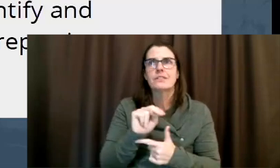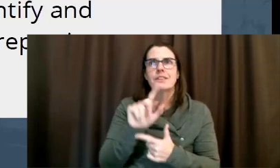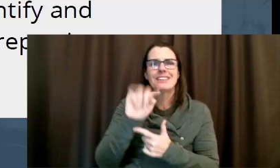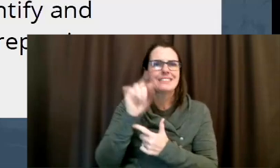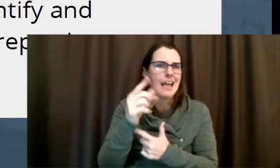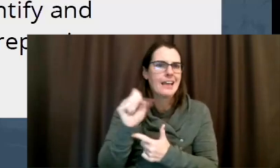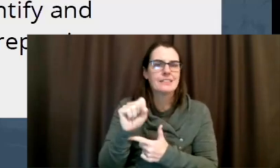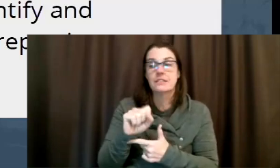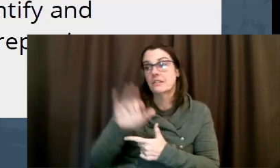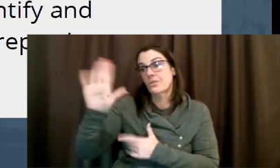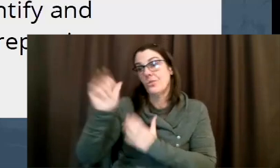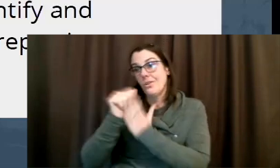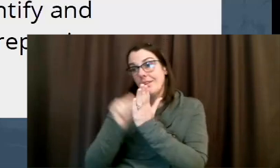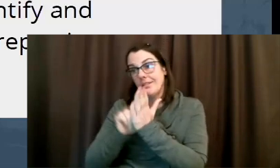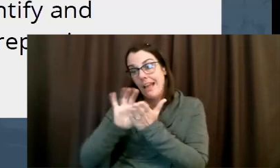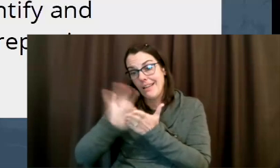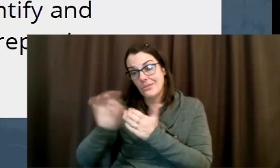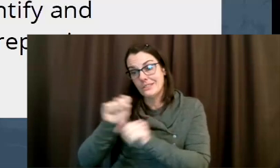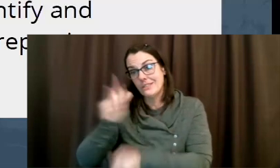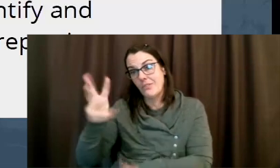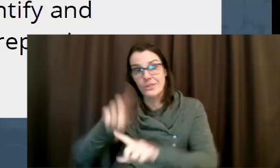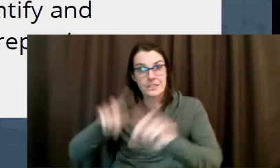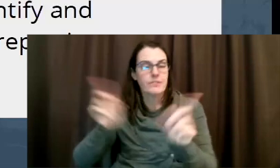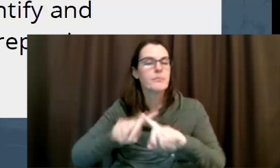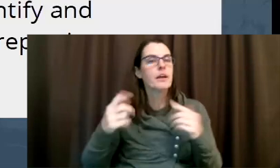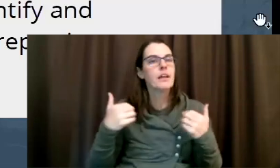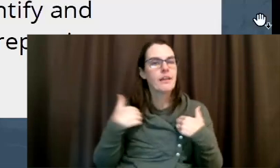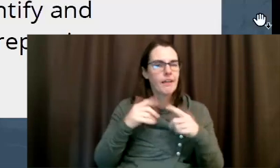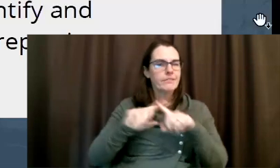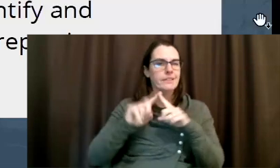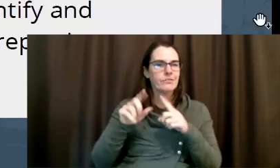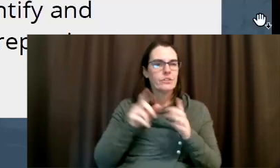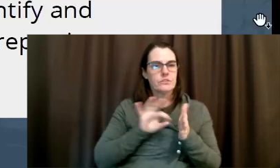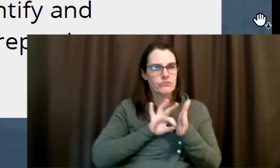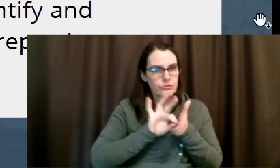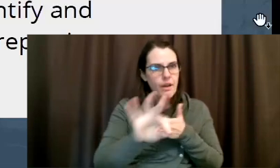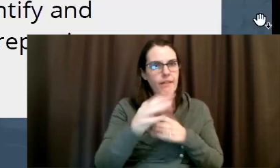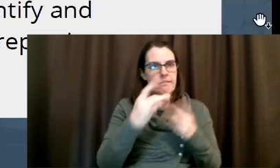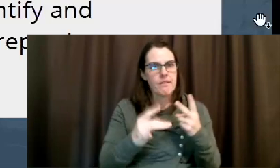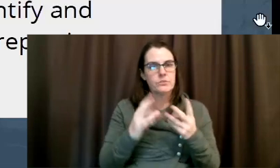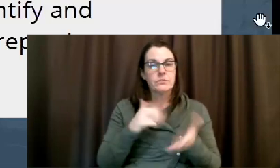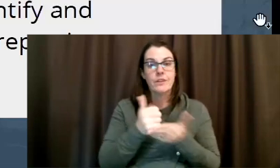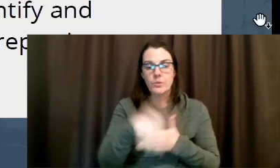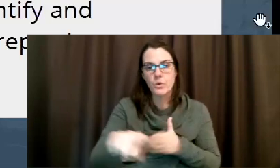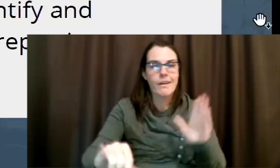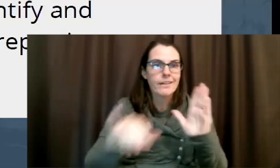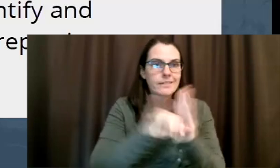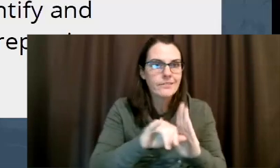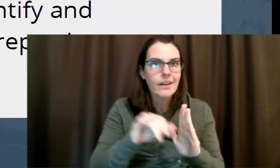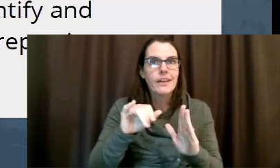your accounting software might be different, but these are just other tracking options that can help you identify matching funds.